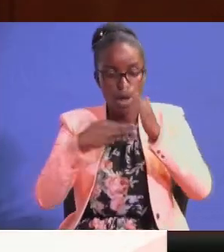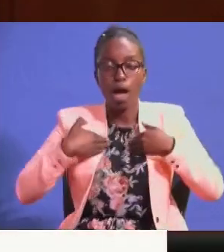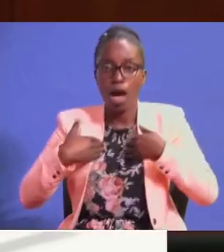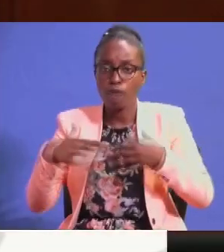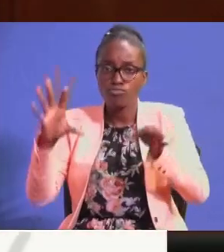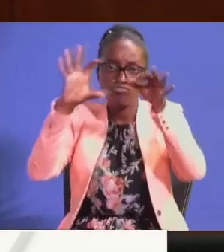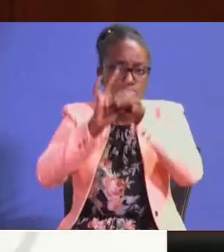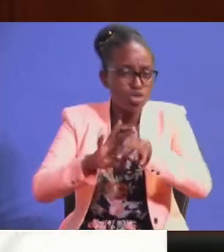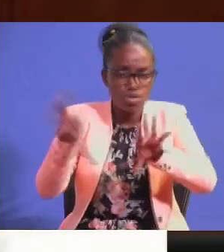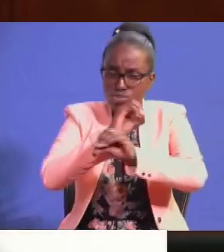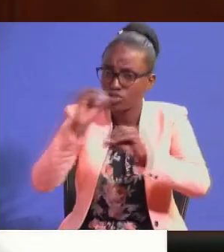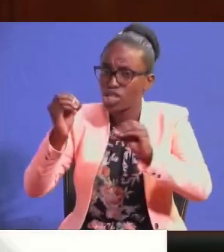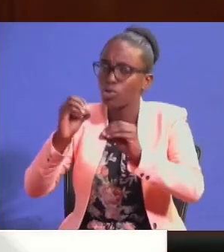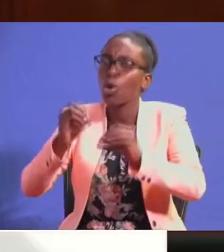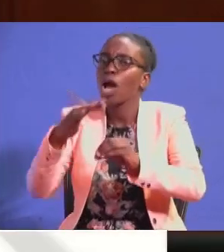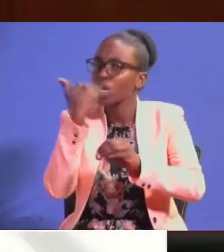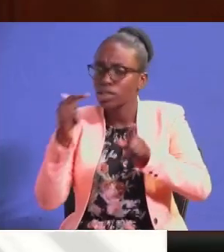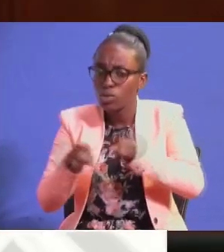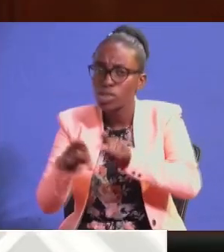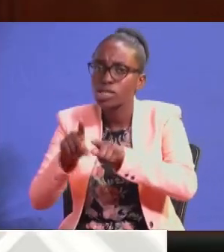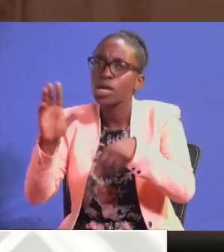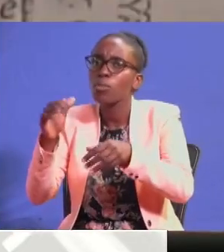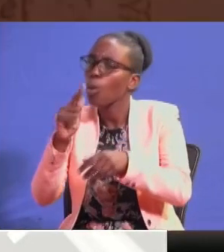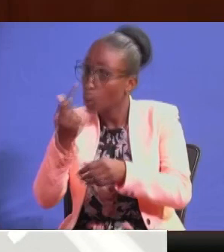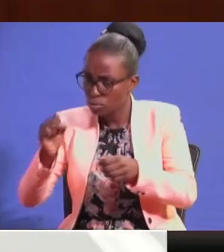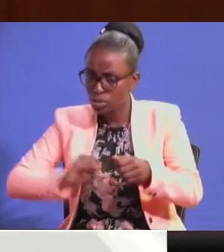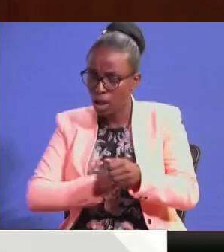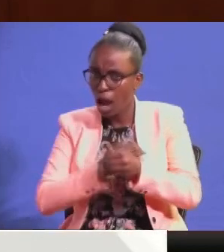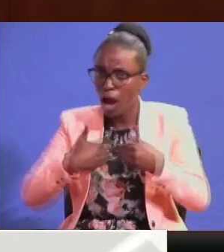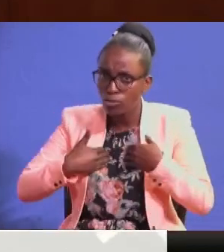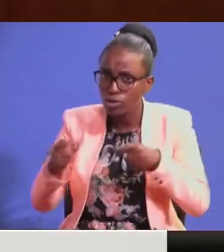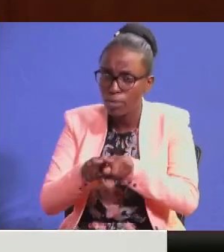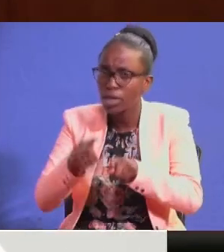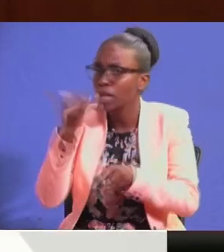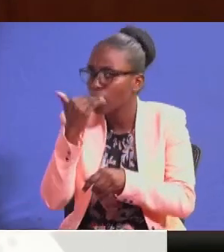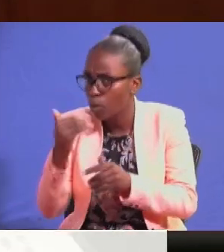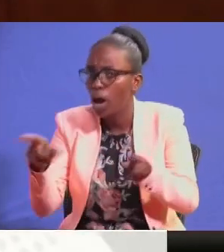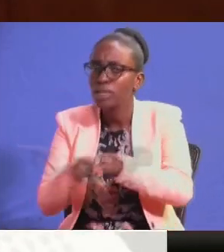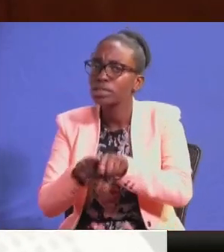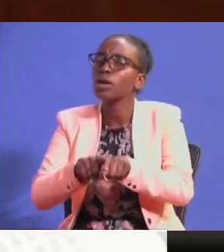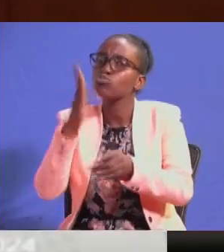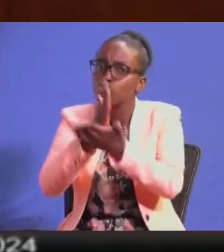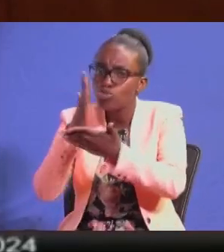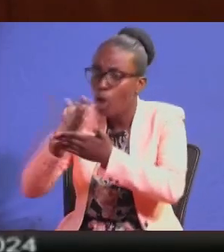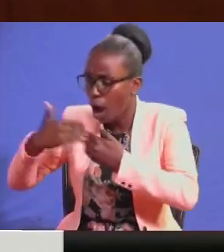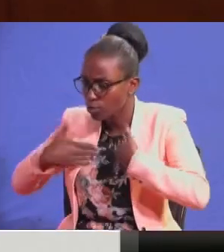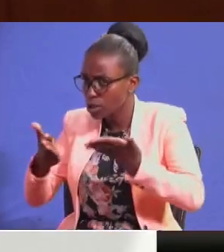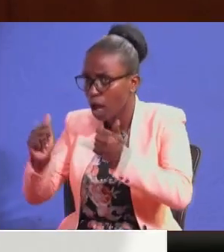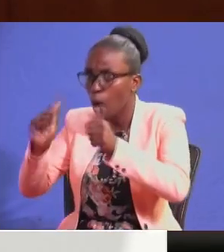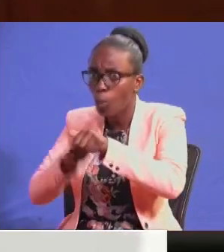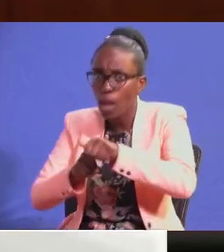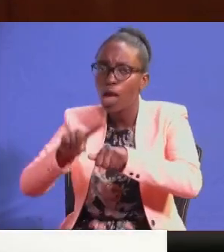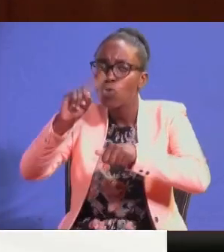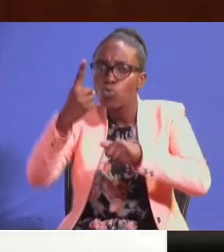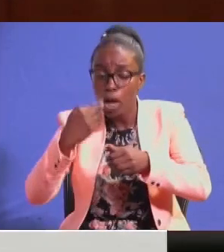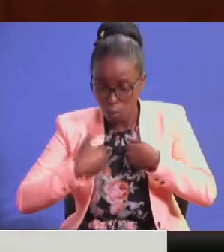Gachagua, but they belong to the estate of Derito Gachagua. Mr. Rigathi Gachagua, it is true that he was one of the